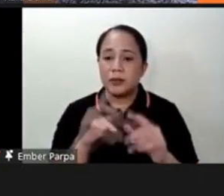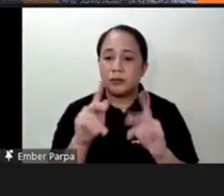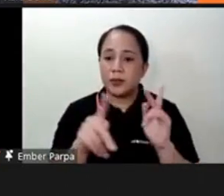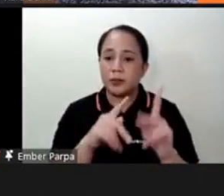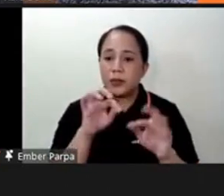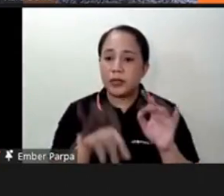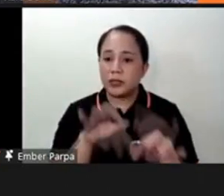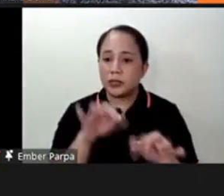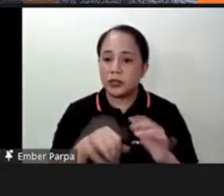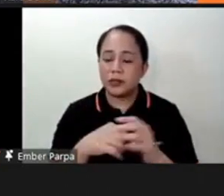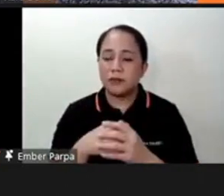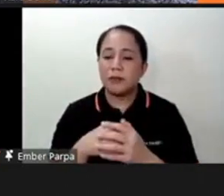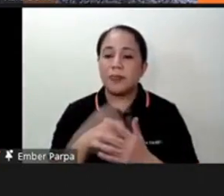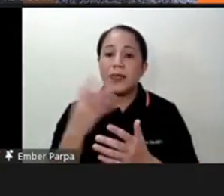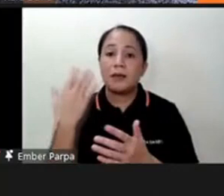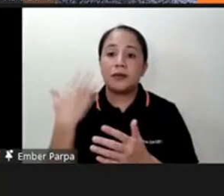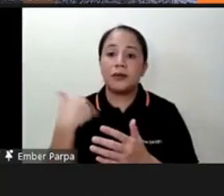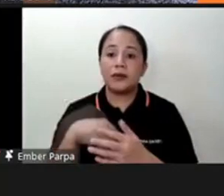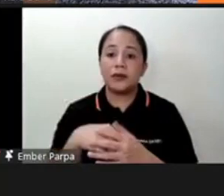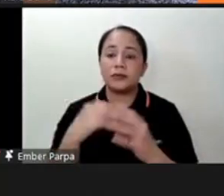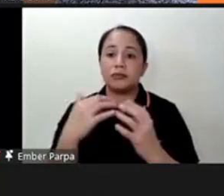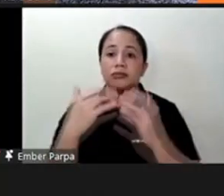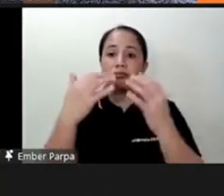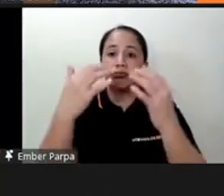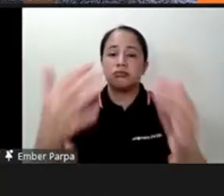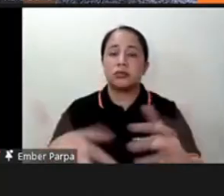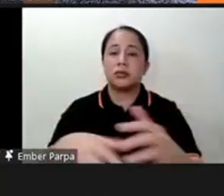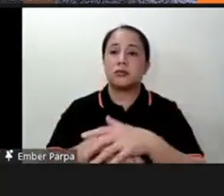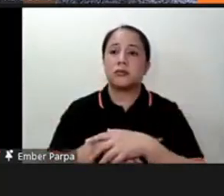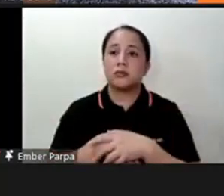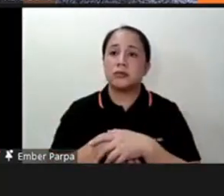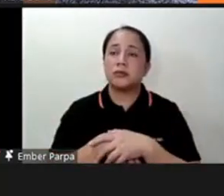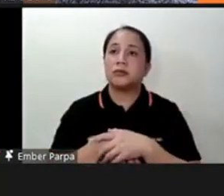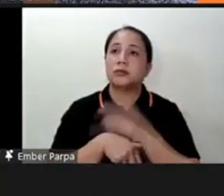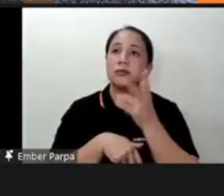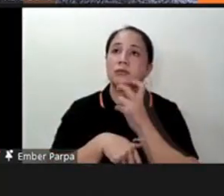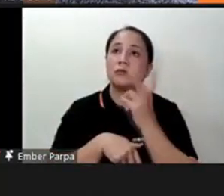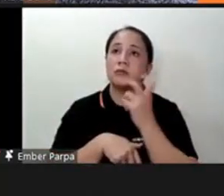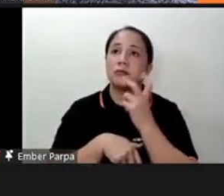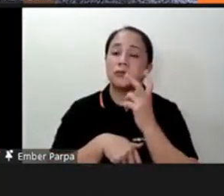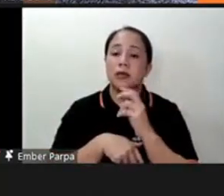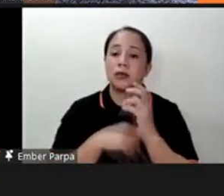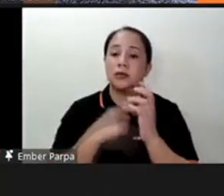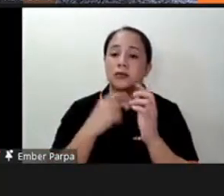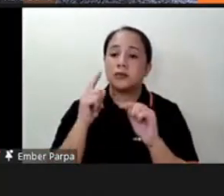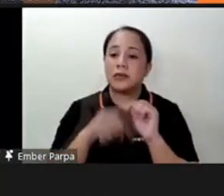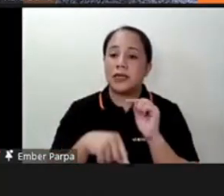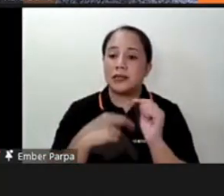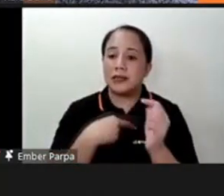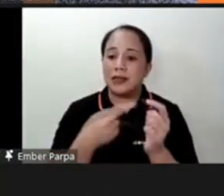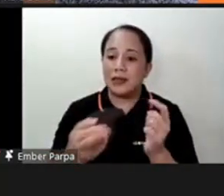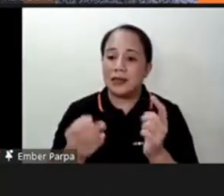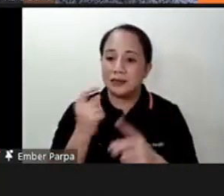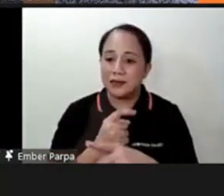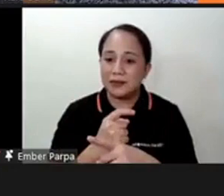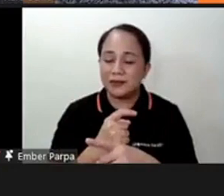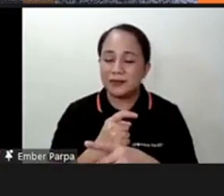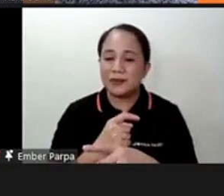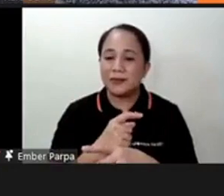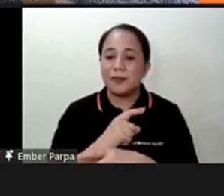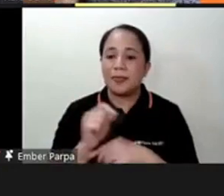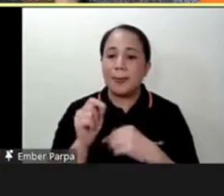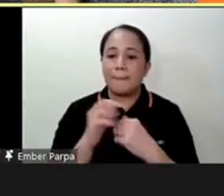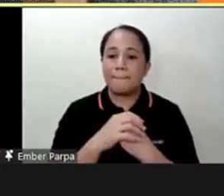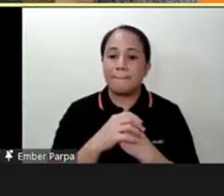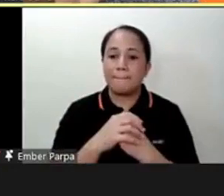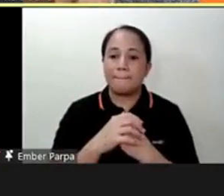chat. Whereas before sa plenary, they were just listening pero hindi sila maka-react, no, immediately.